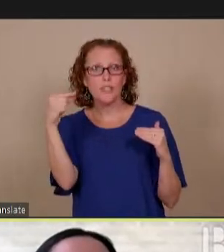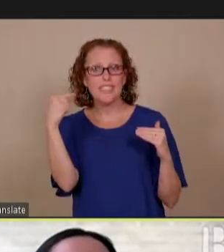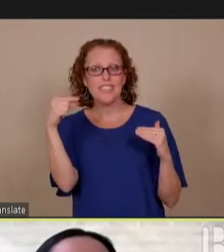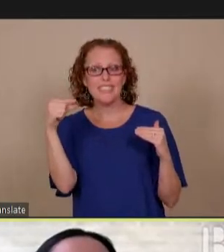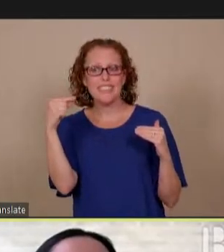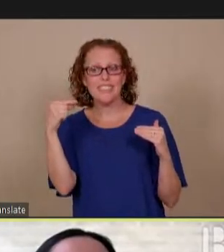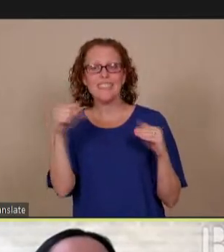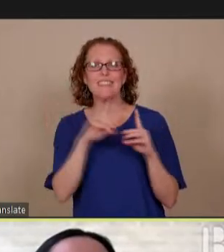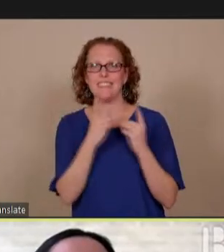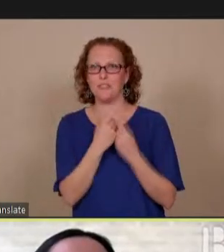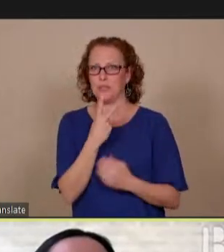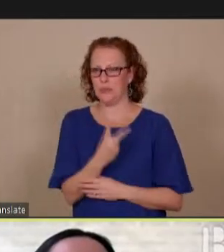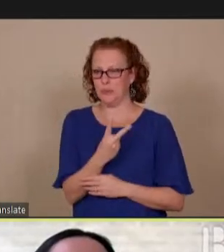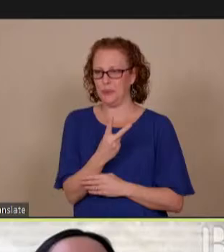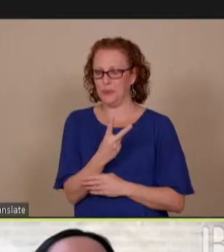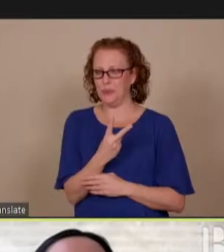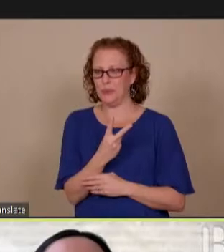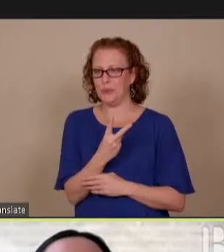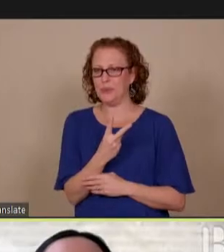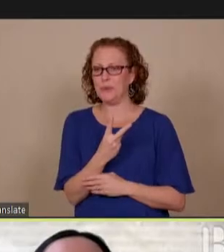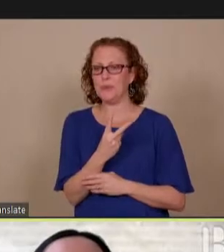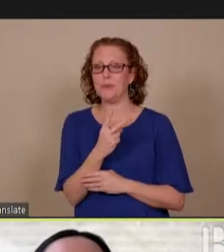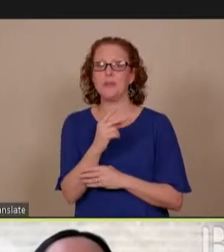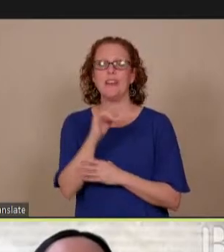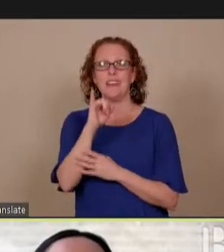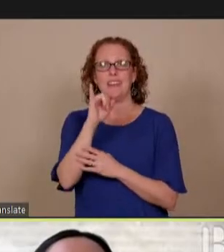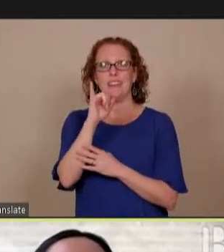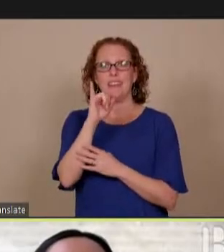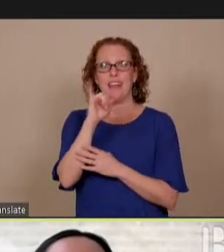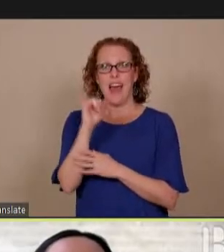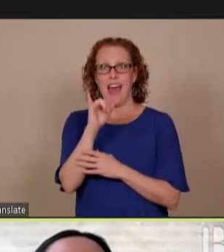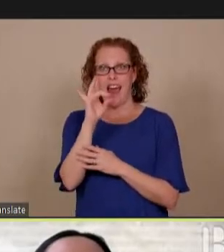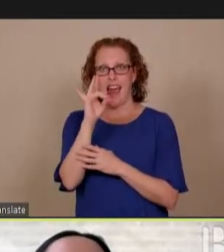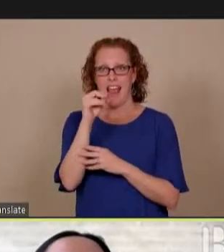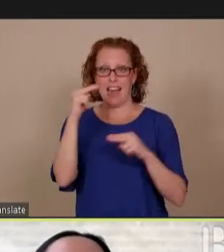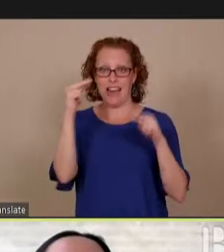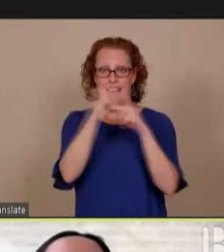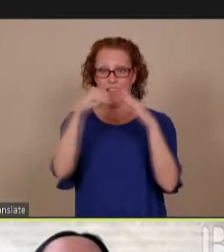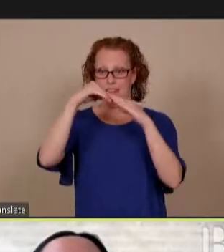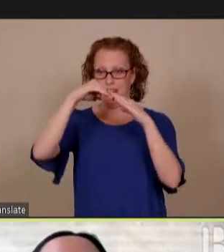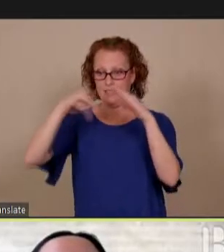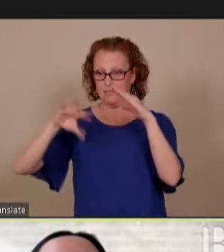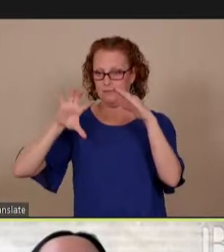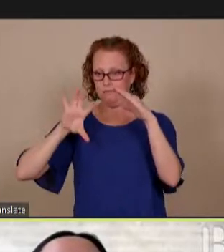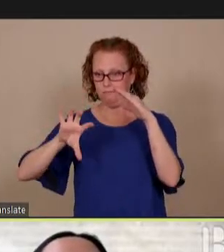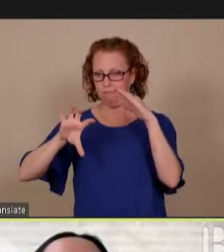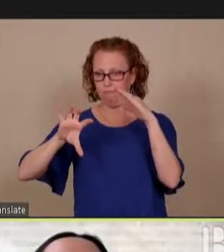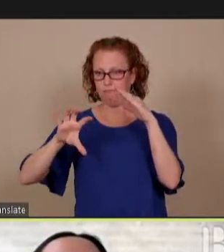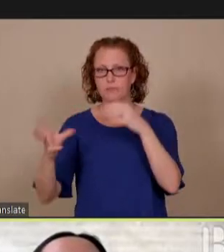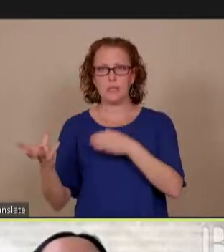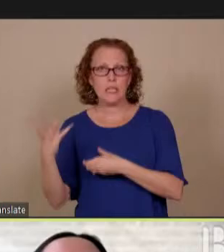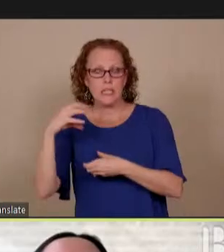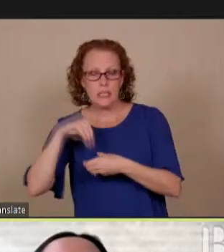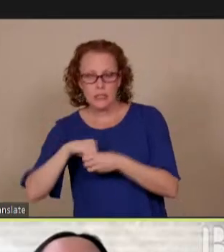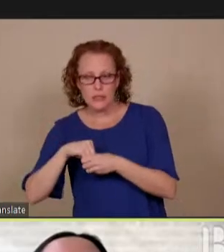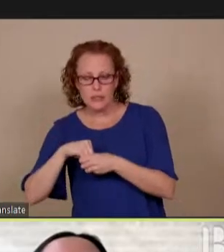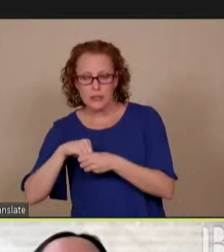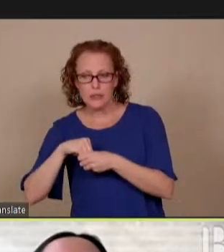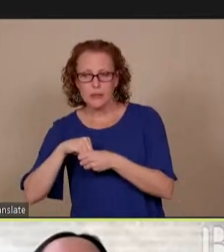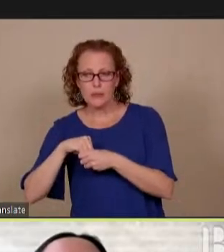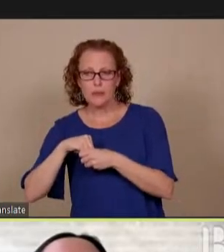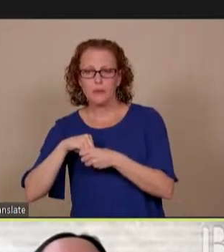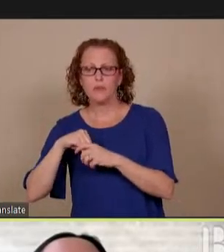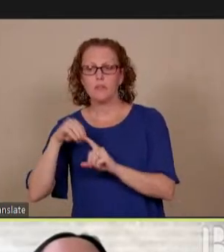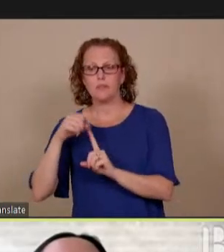it includes Leisure Town, Calson Elementary, various parks, and there is also a non-contiguous